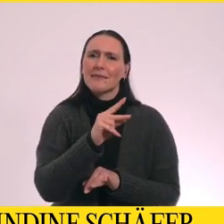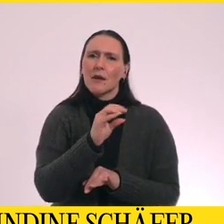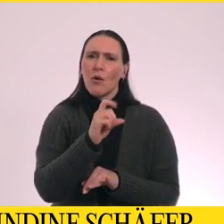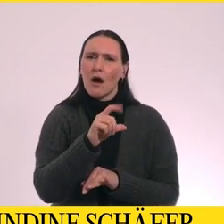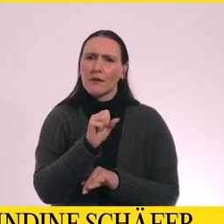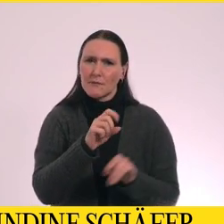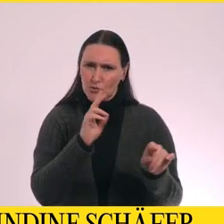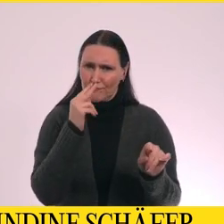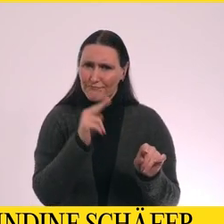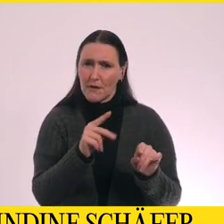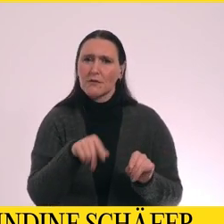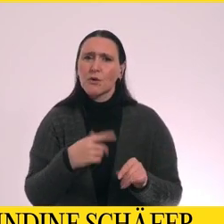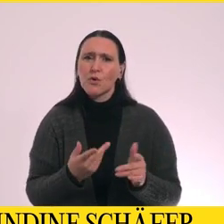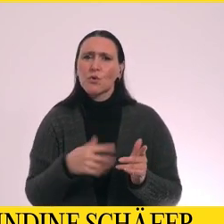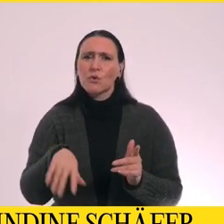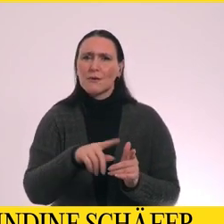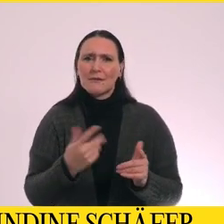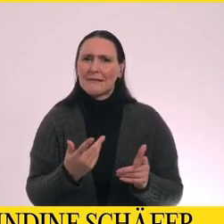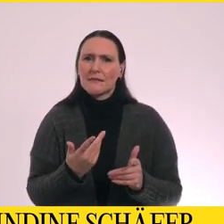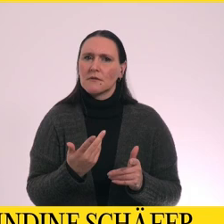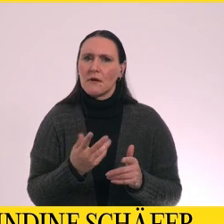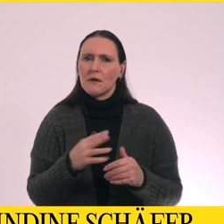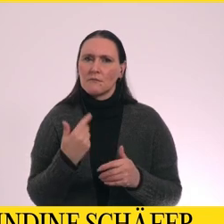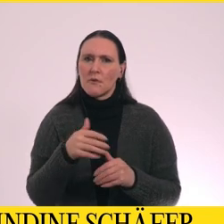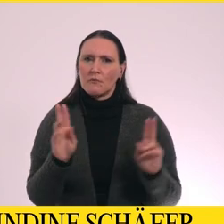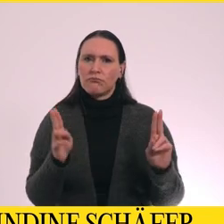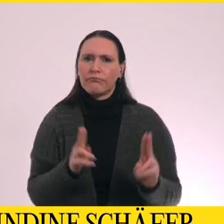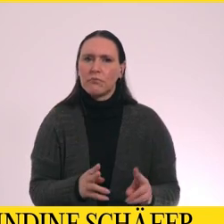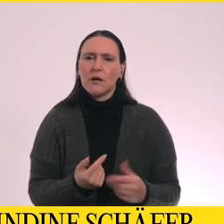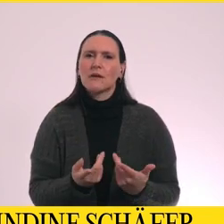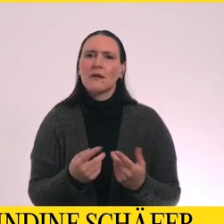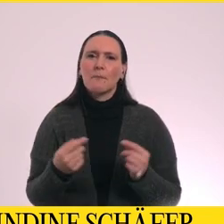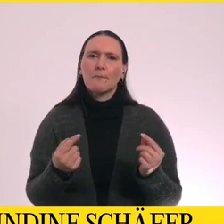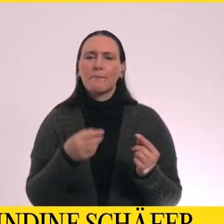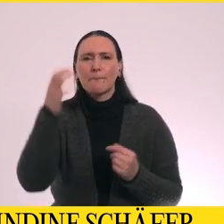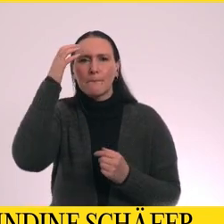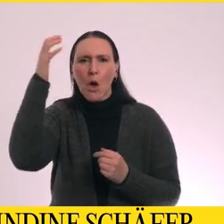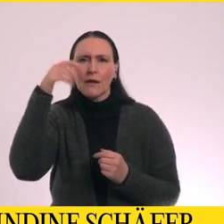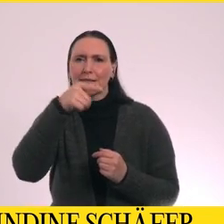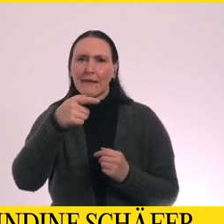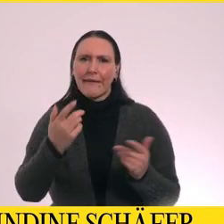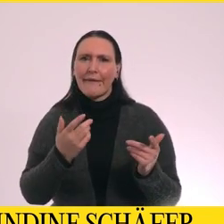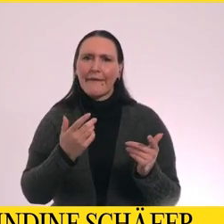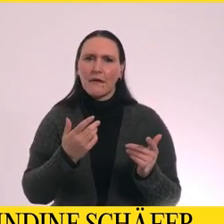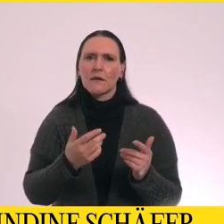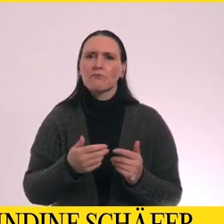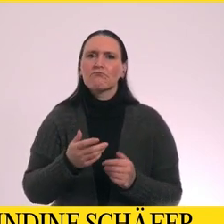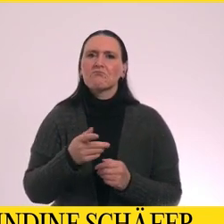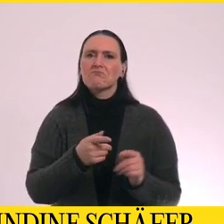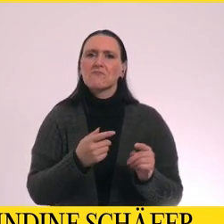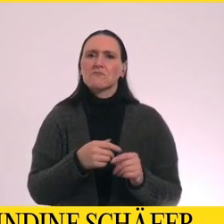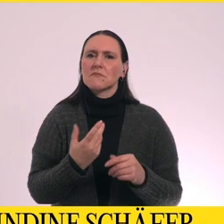described as the social death. So really, like, government policies are aimed at shutting out any possibility